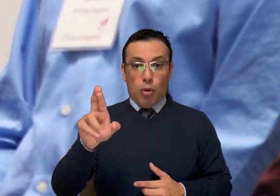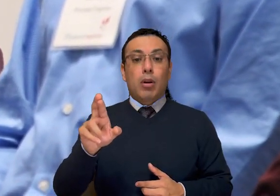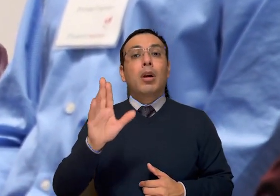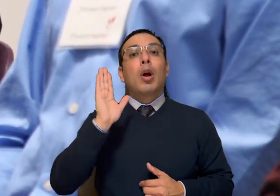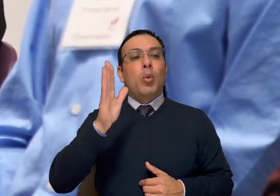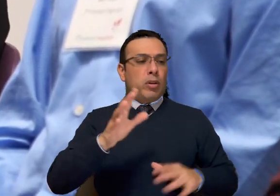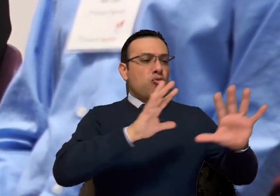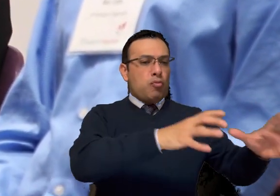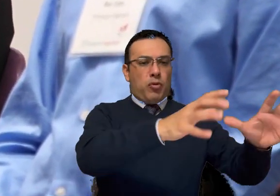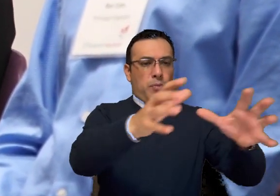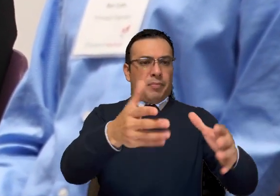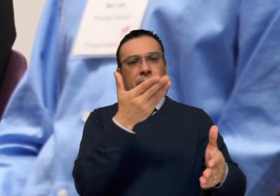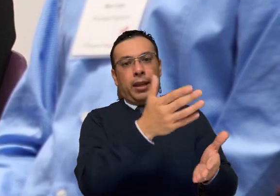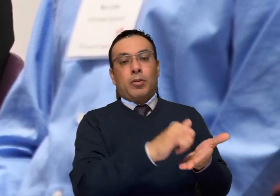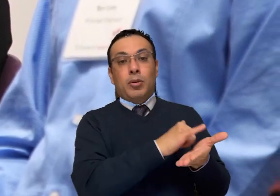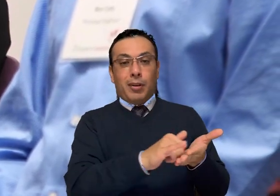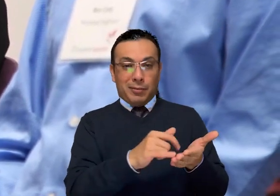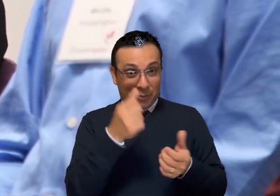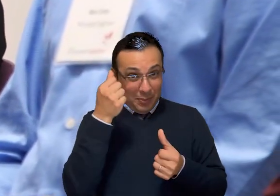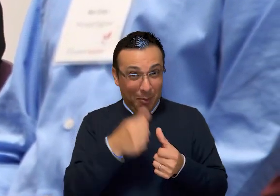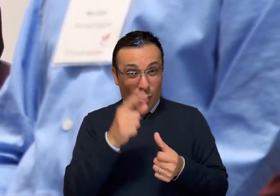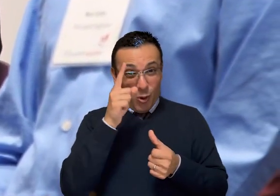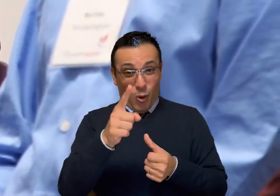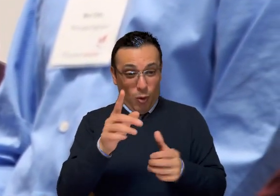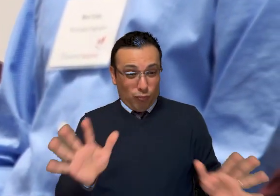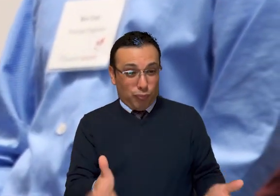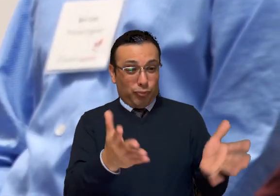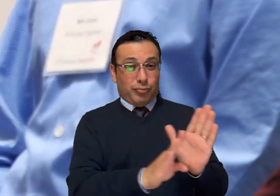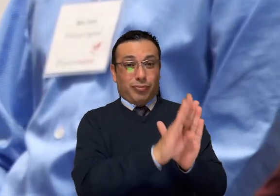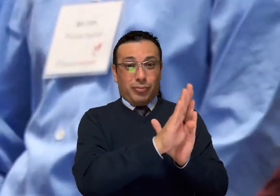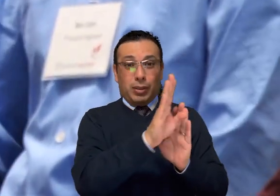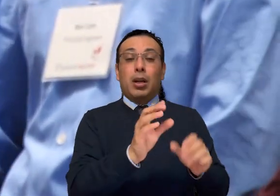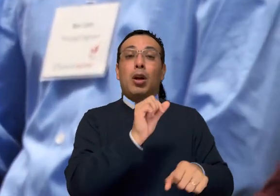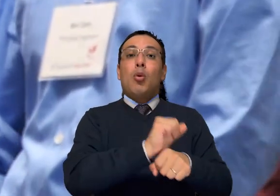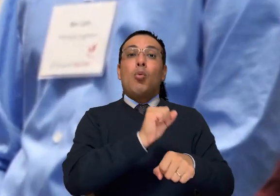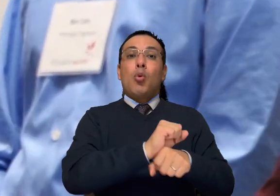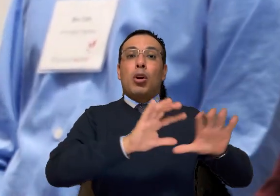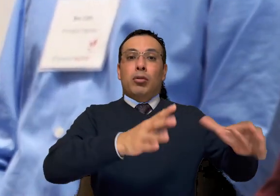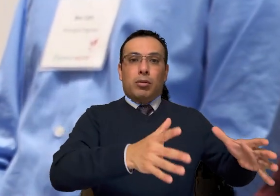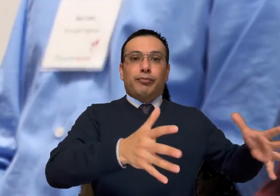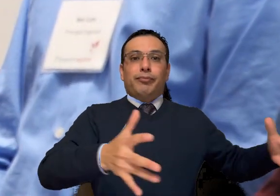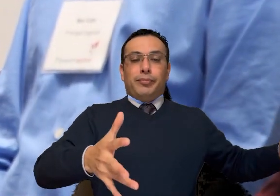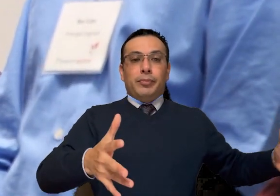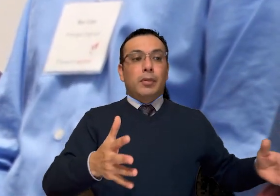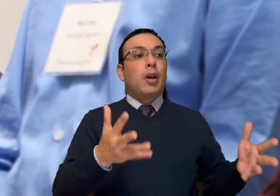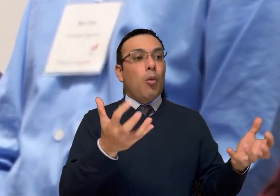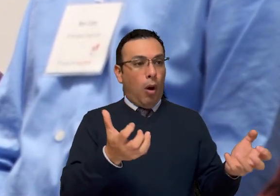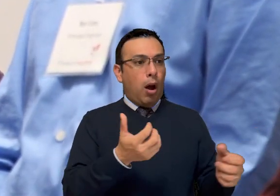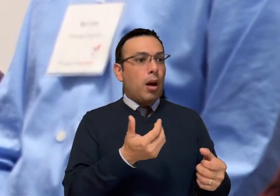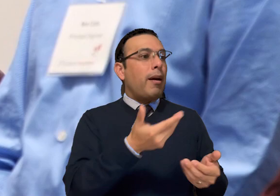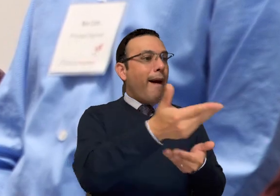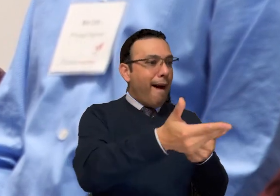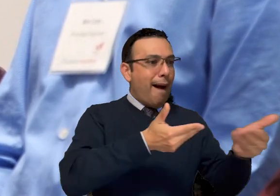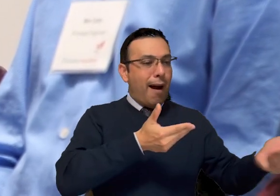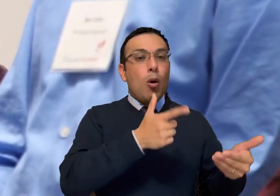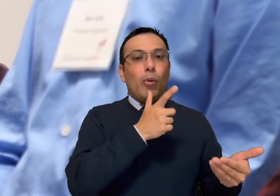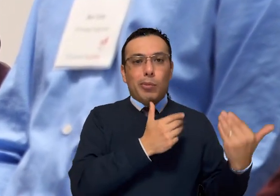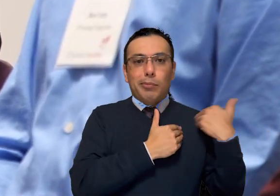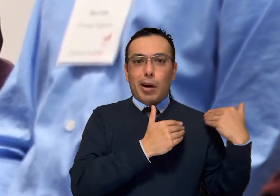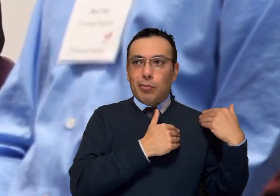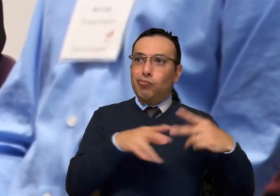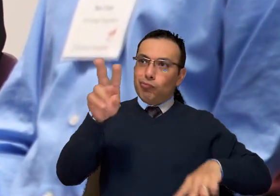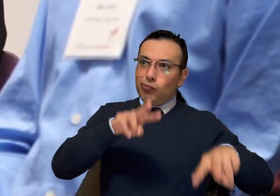the people that are going to be doing the long-term operation and maintenance of these turbines. So these are unmanned assets. They're very